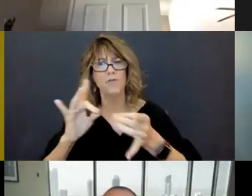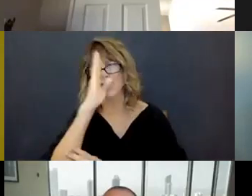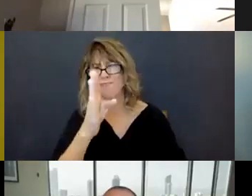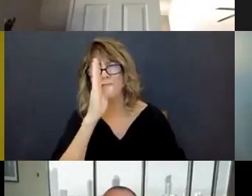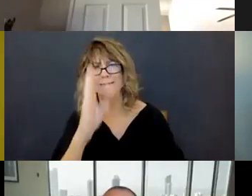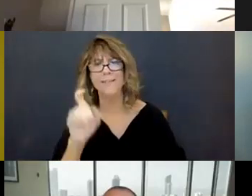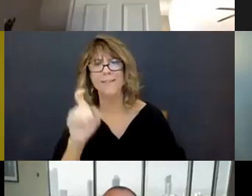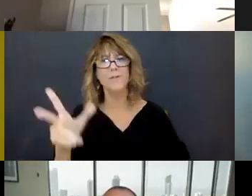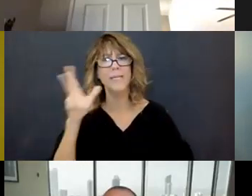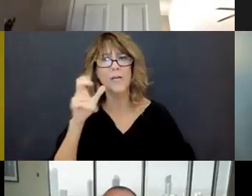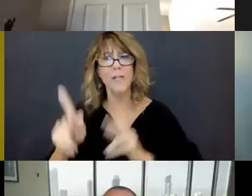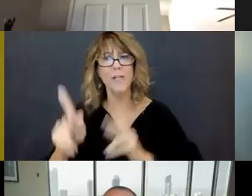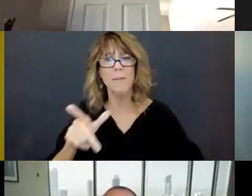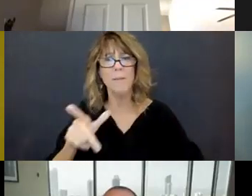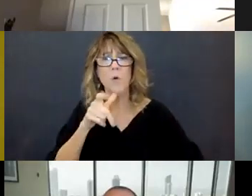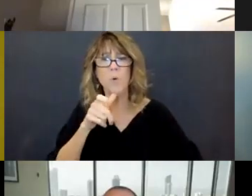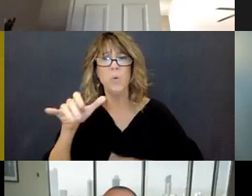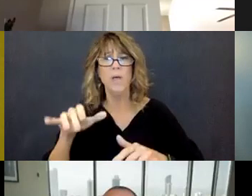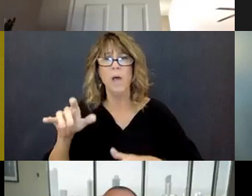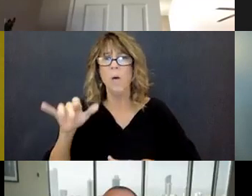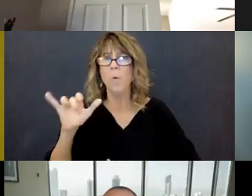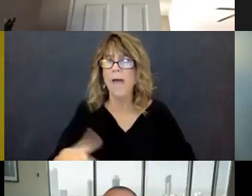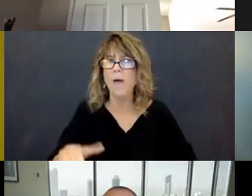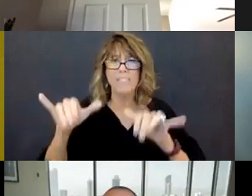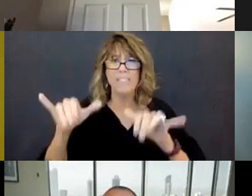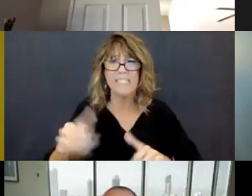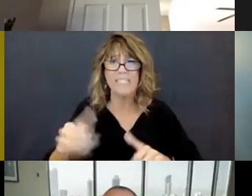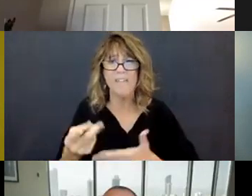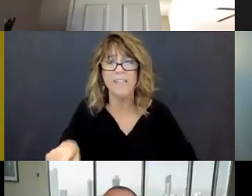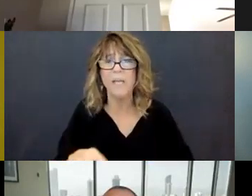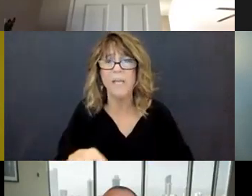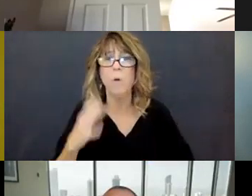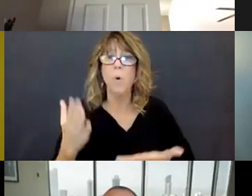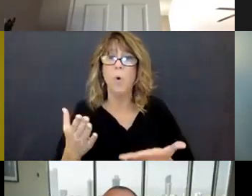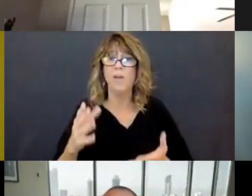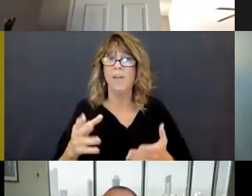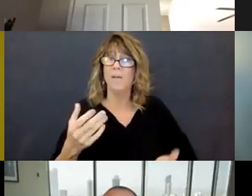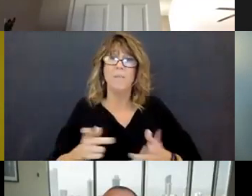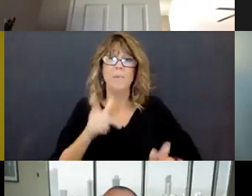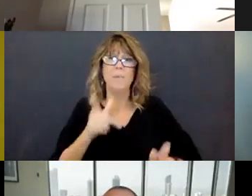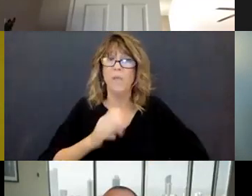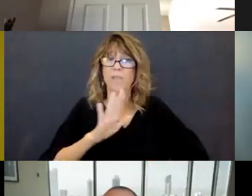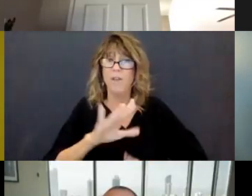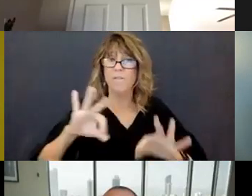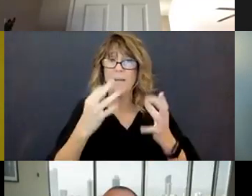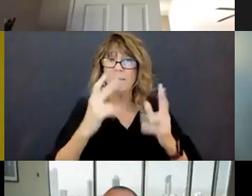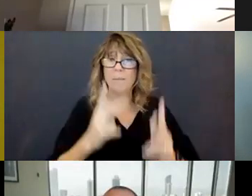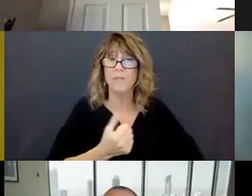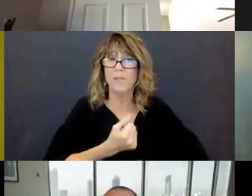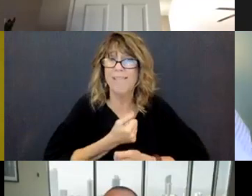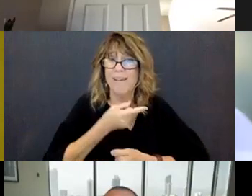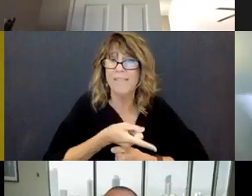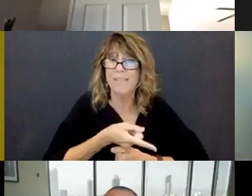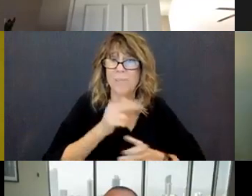them, whose loved ones were so failed that they gave up. They took their own lives. I think what we need really is,